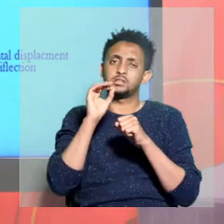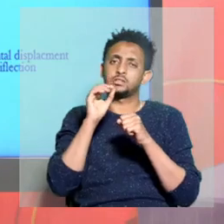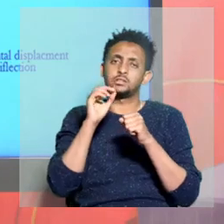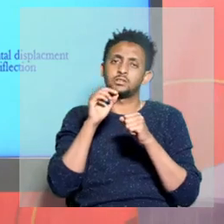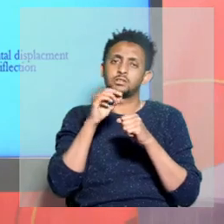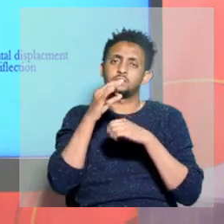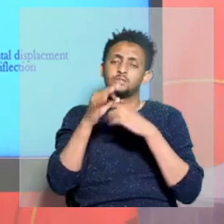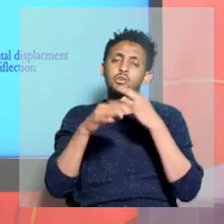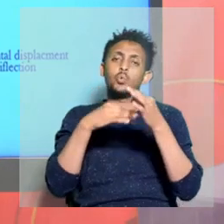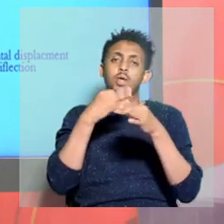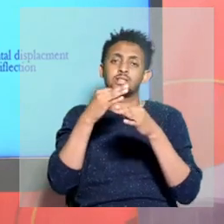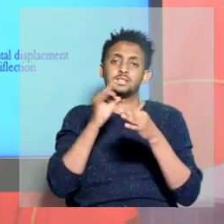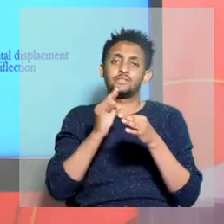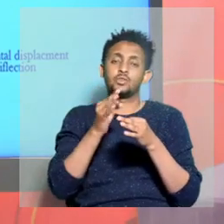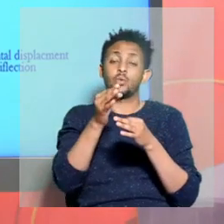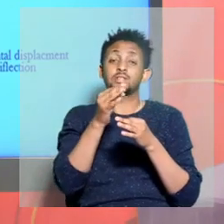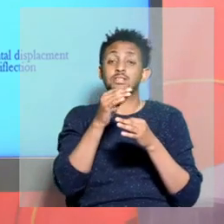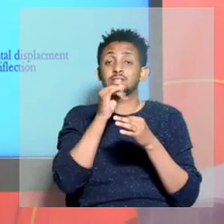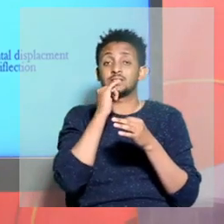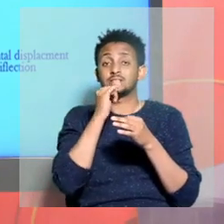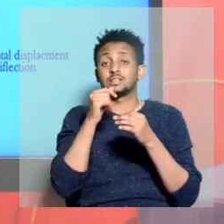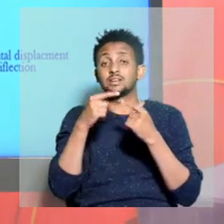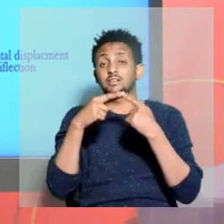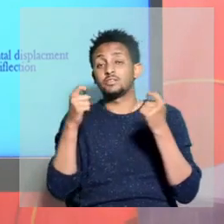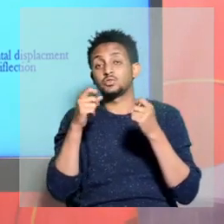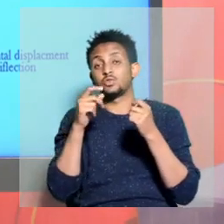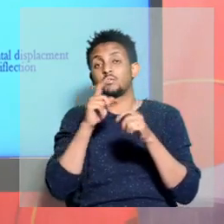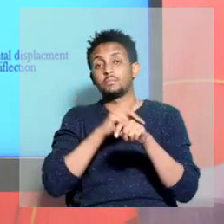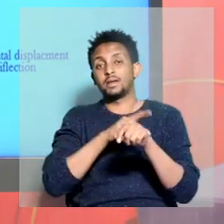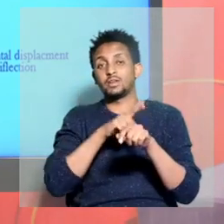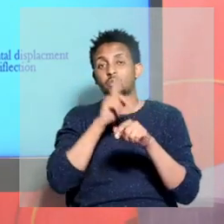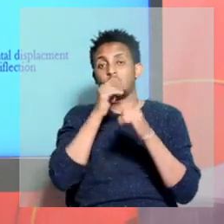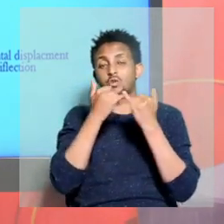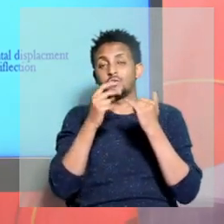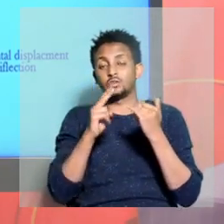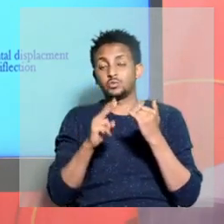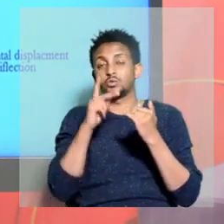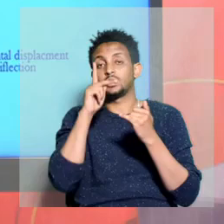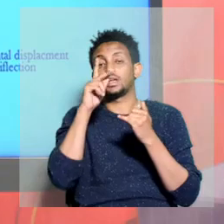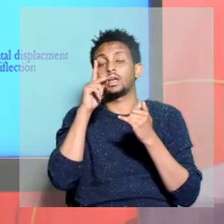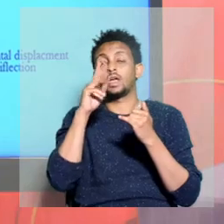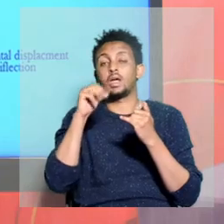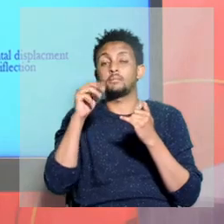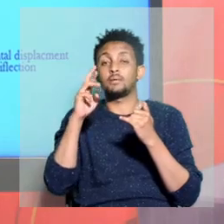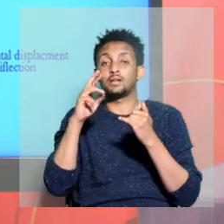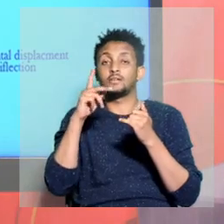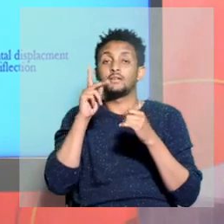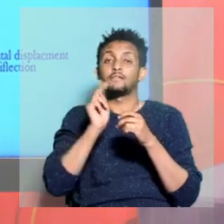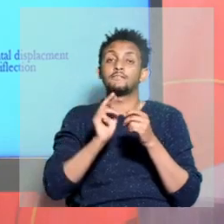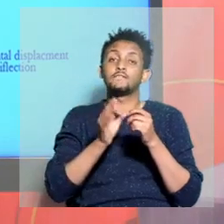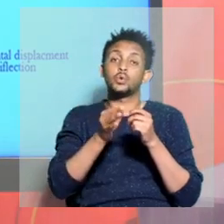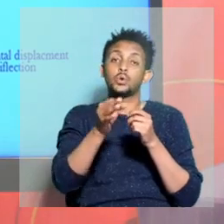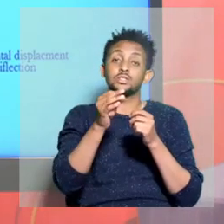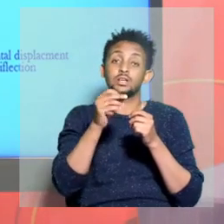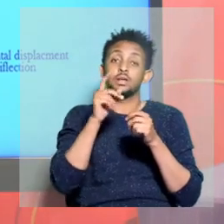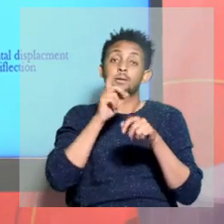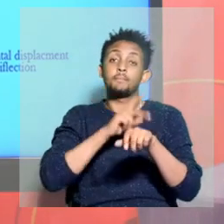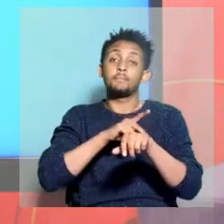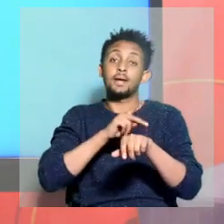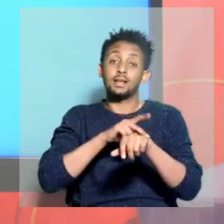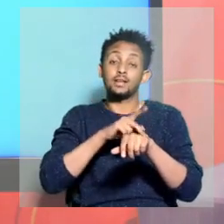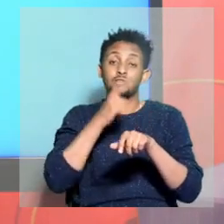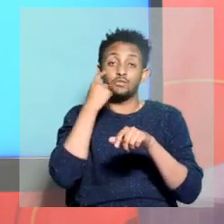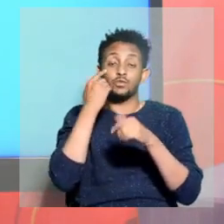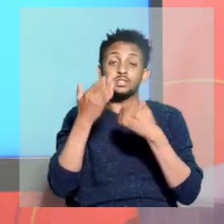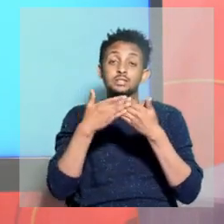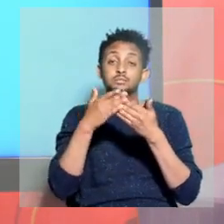frequency inversing this one. Frequency is the inverse of period, so that 1 over 2 pi root of k over m is frequency. And the period